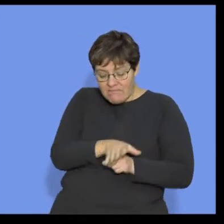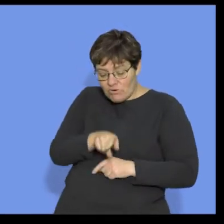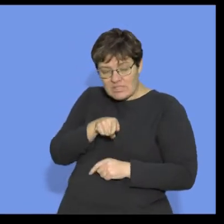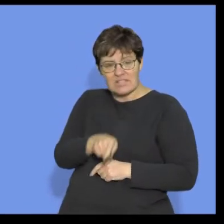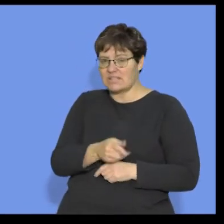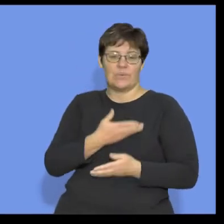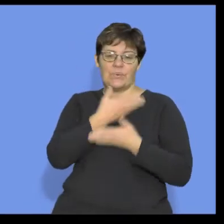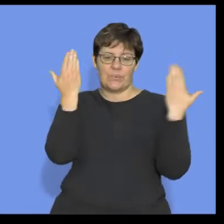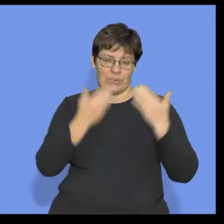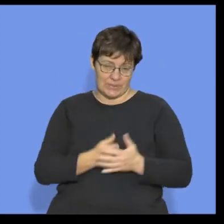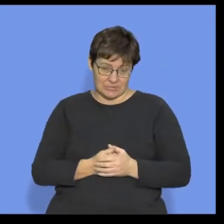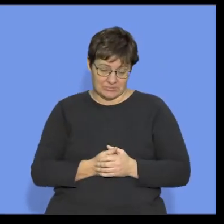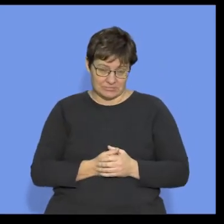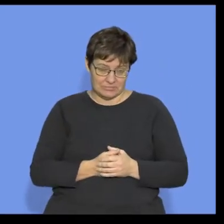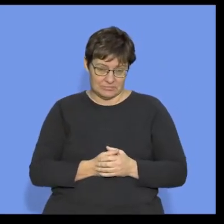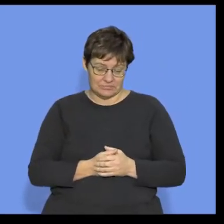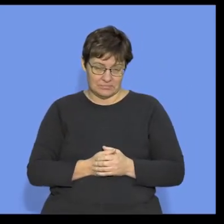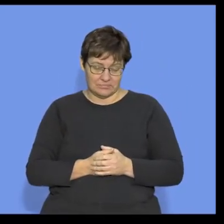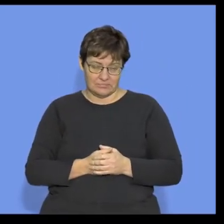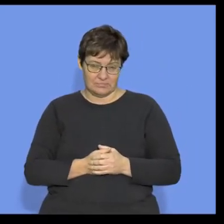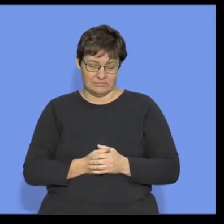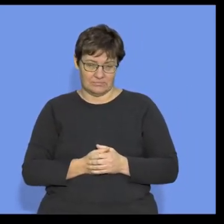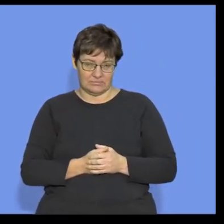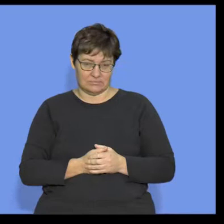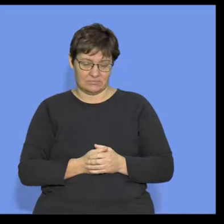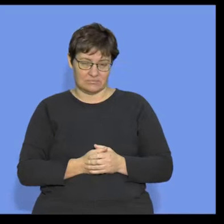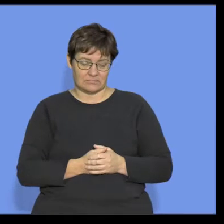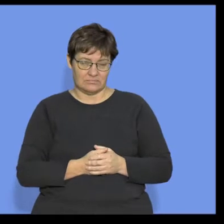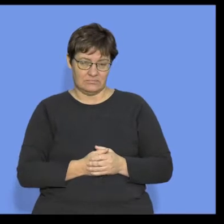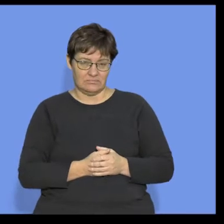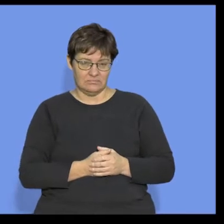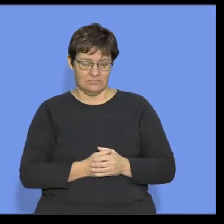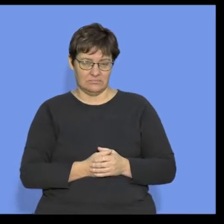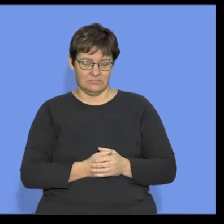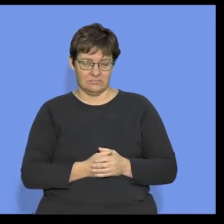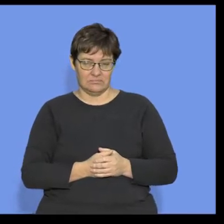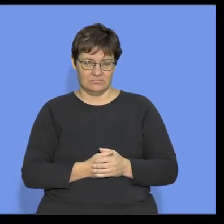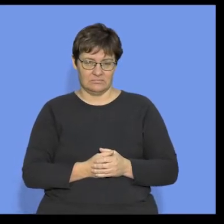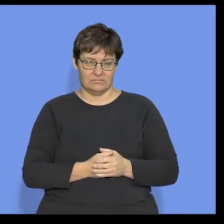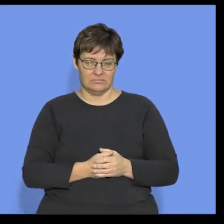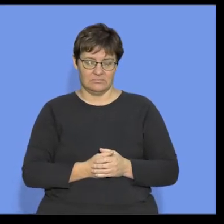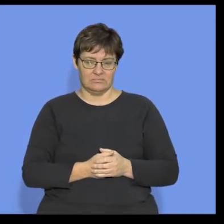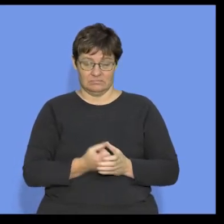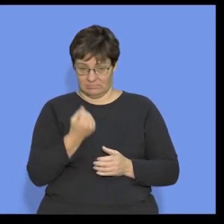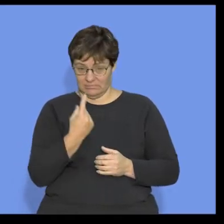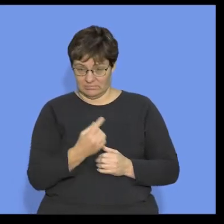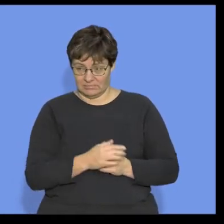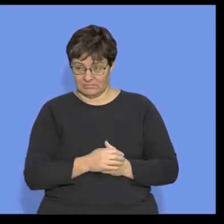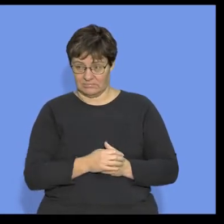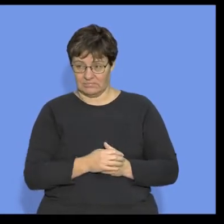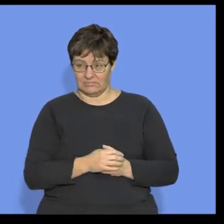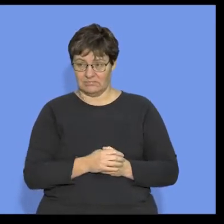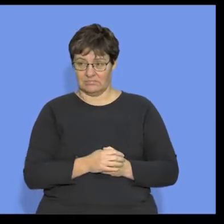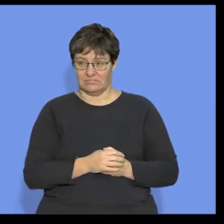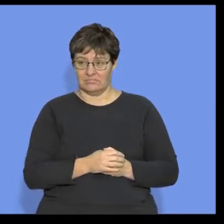of the first do not influence the outcome of the second event. Are we